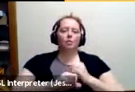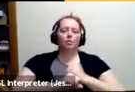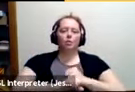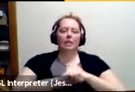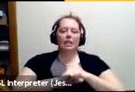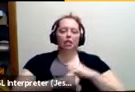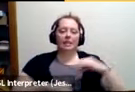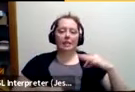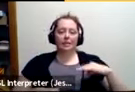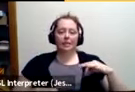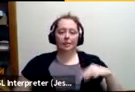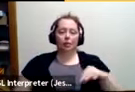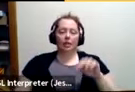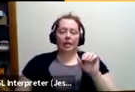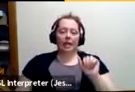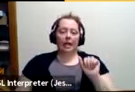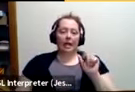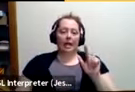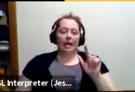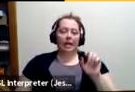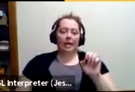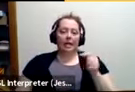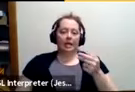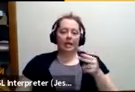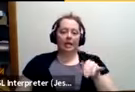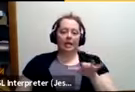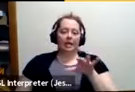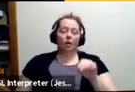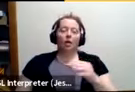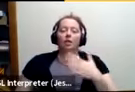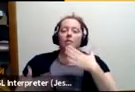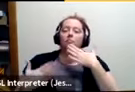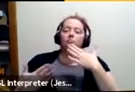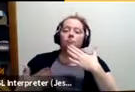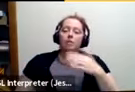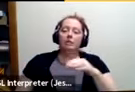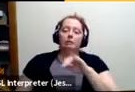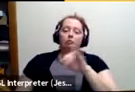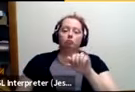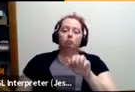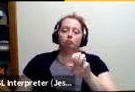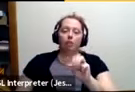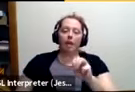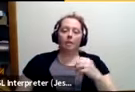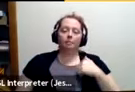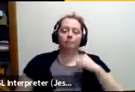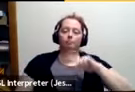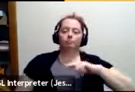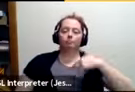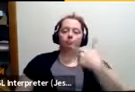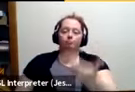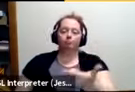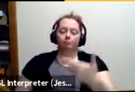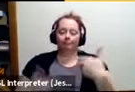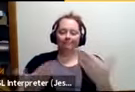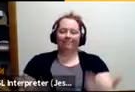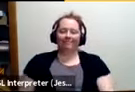hand this off to Jam. Thank you so much, Jam, for being here with us and doing this, and yeah.